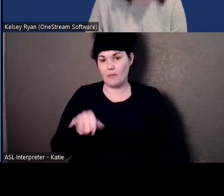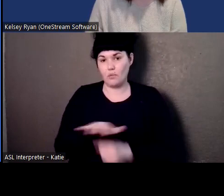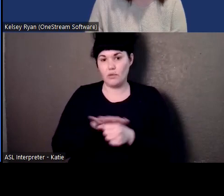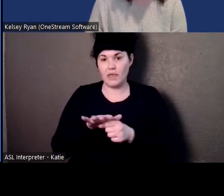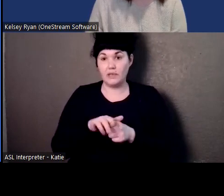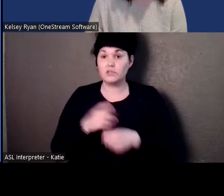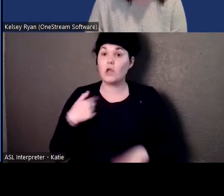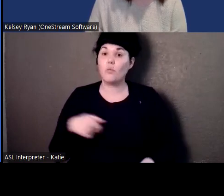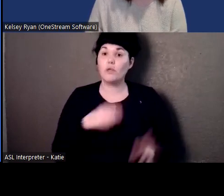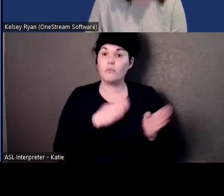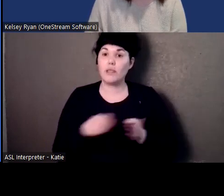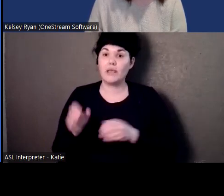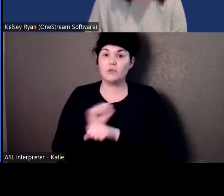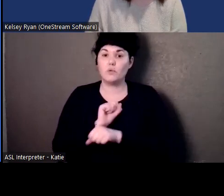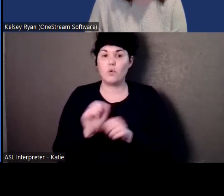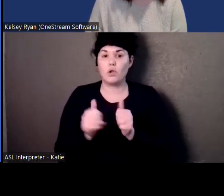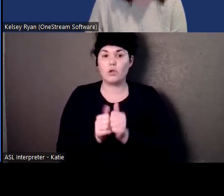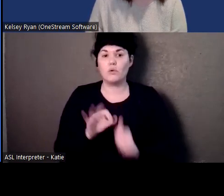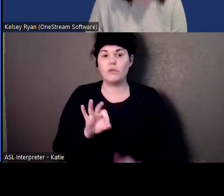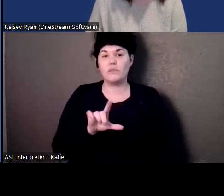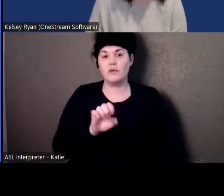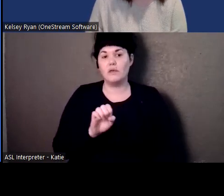this year again. So really excited about that.